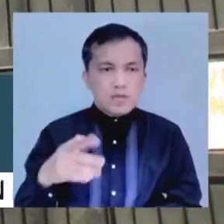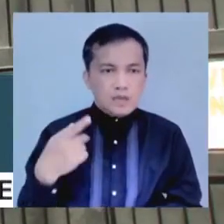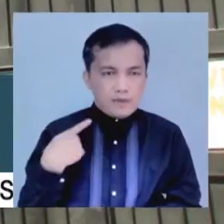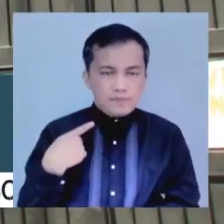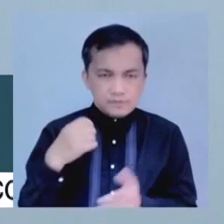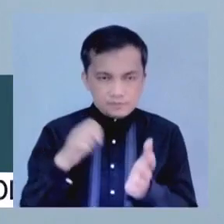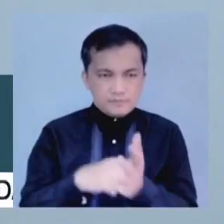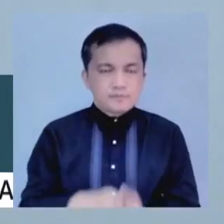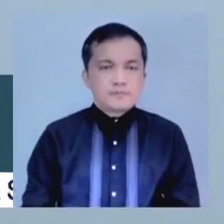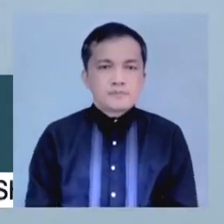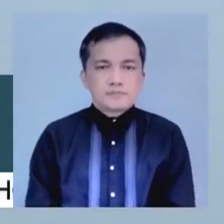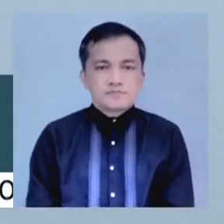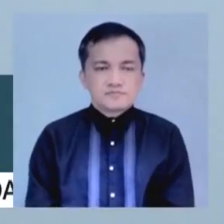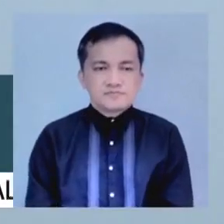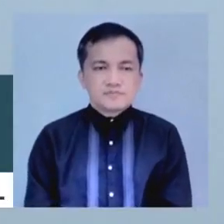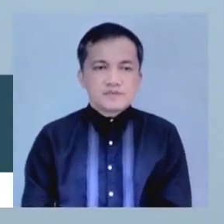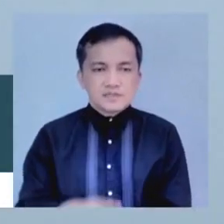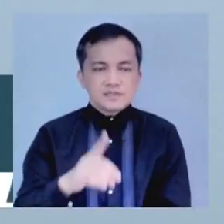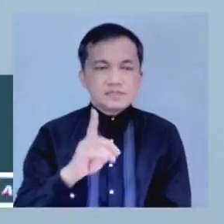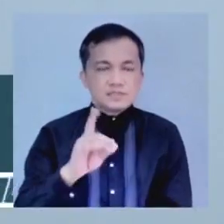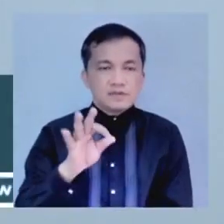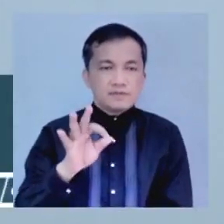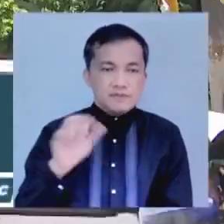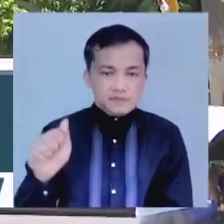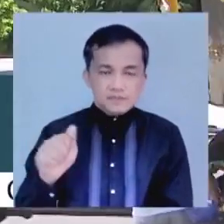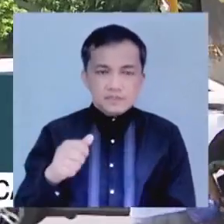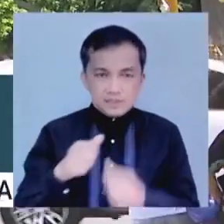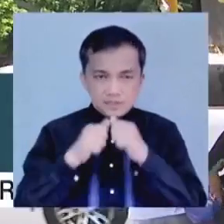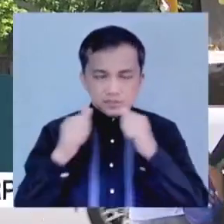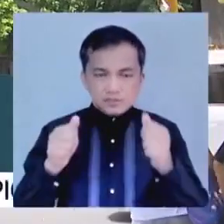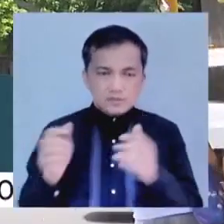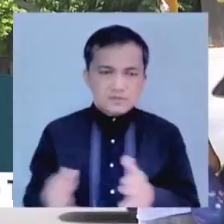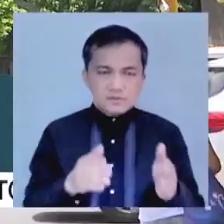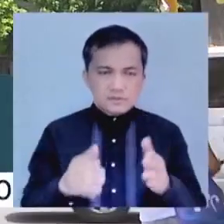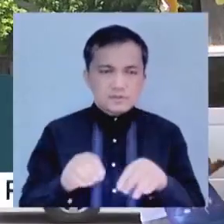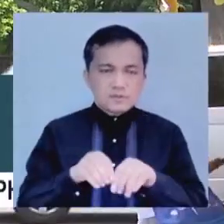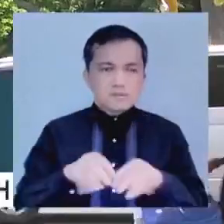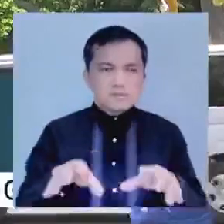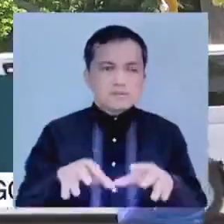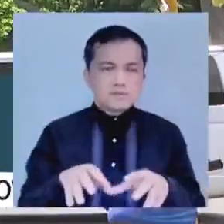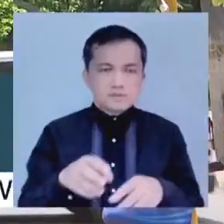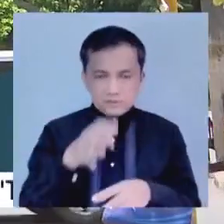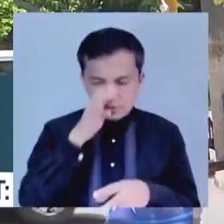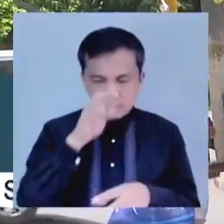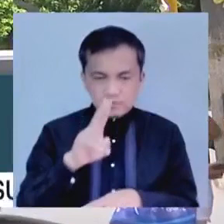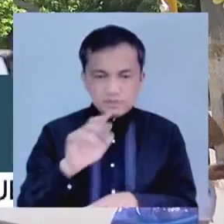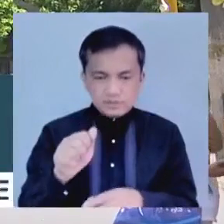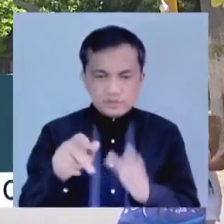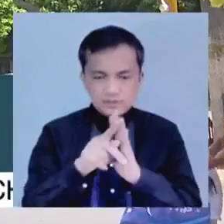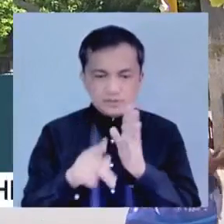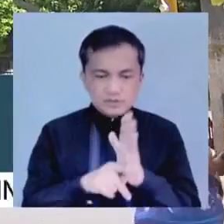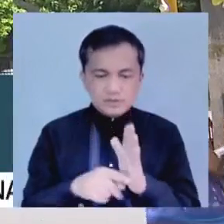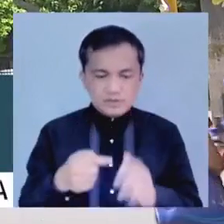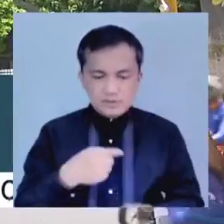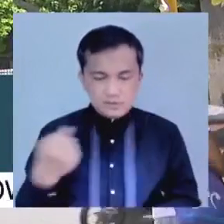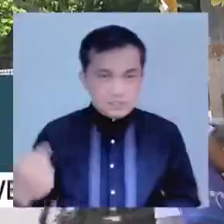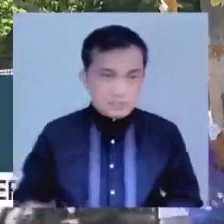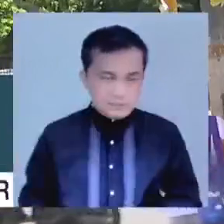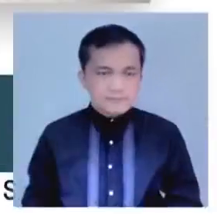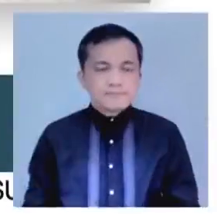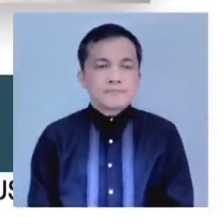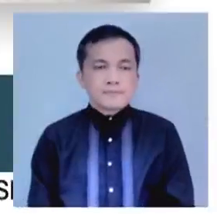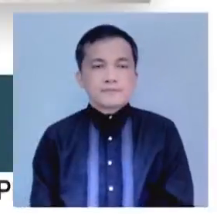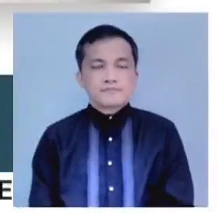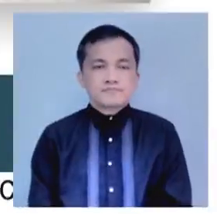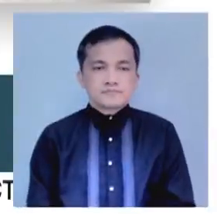enrolled. The Foreign Affairs Department recently announced it is planning to implement stricter visa policies for Chinese nationals. Meanwhile, a